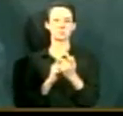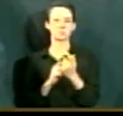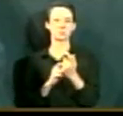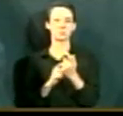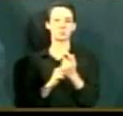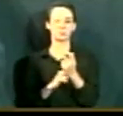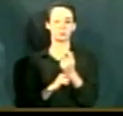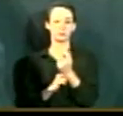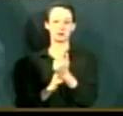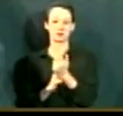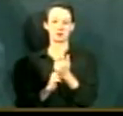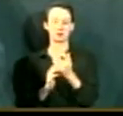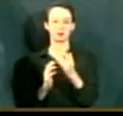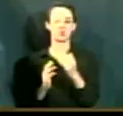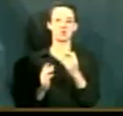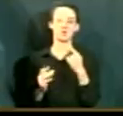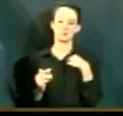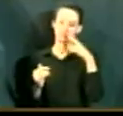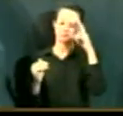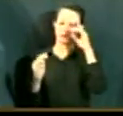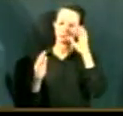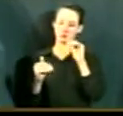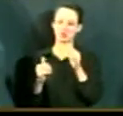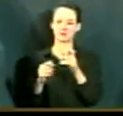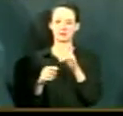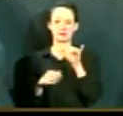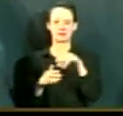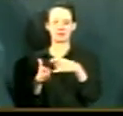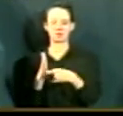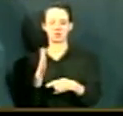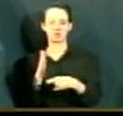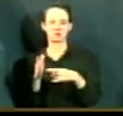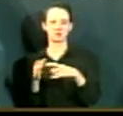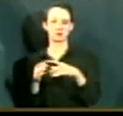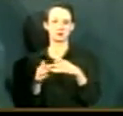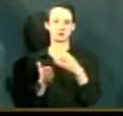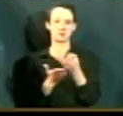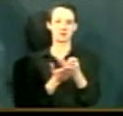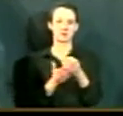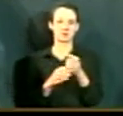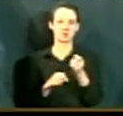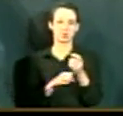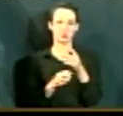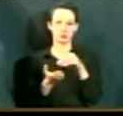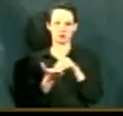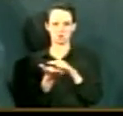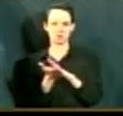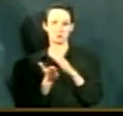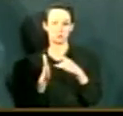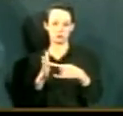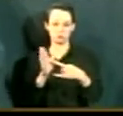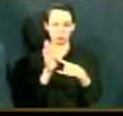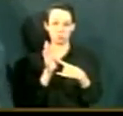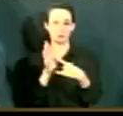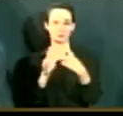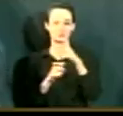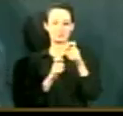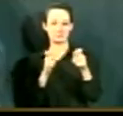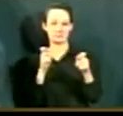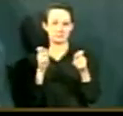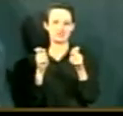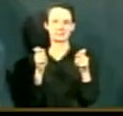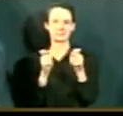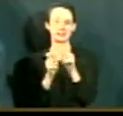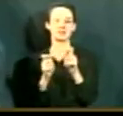freeze, then I would expect that administrative cost to be in a fiscal note to show me exactly what the difference would be.